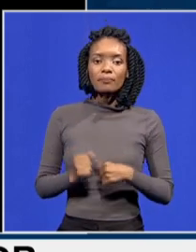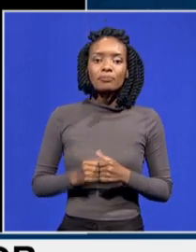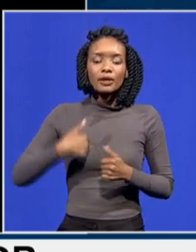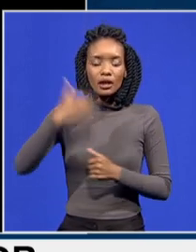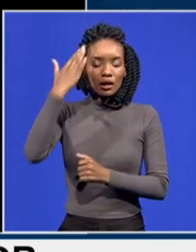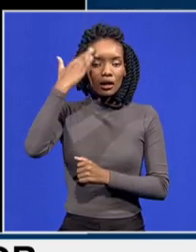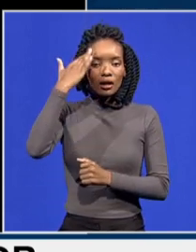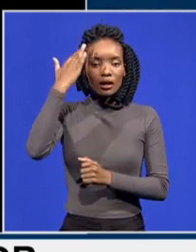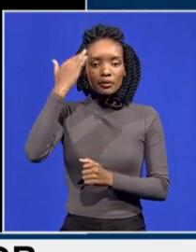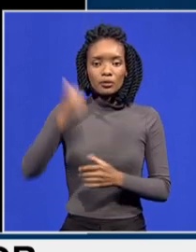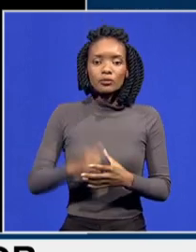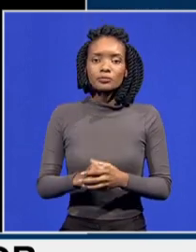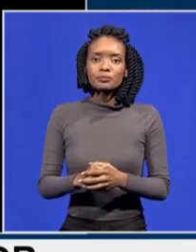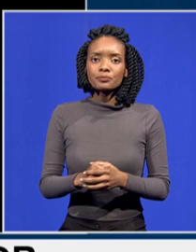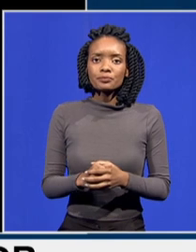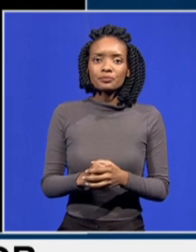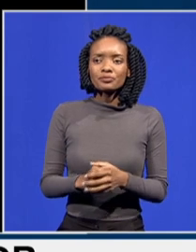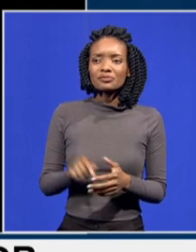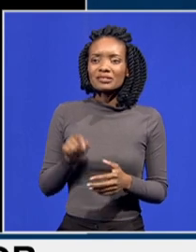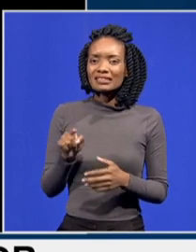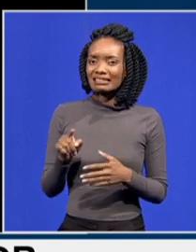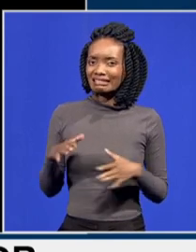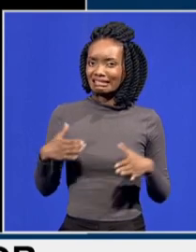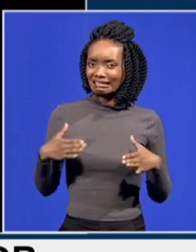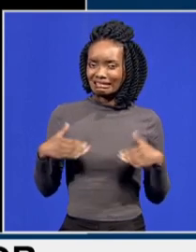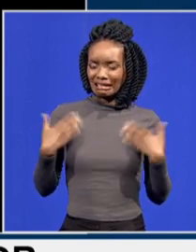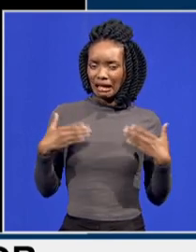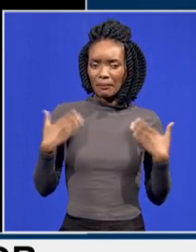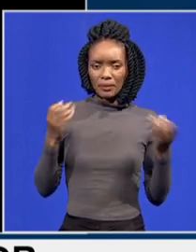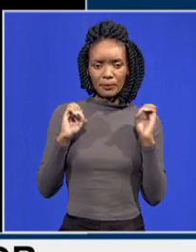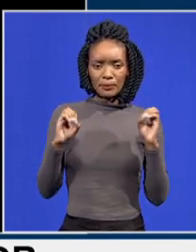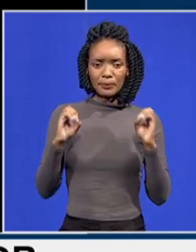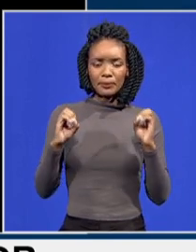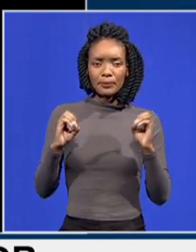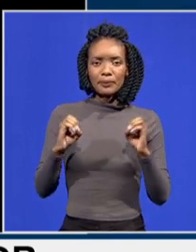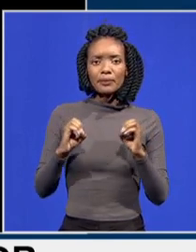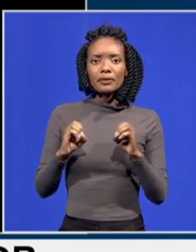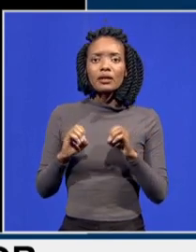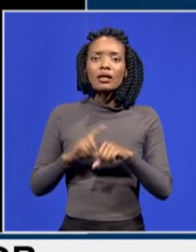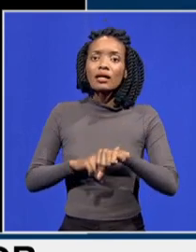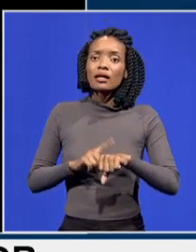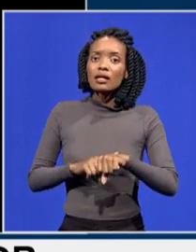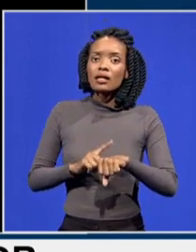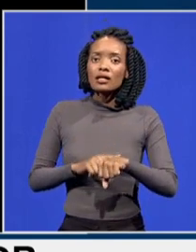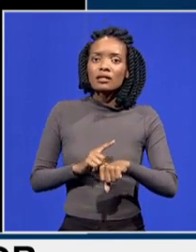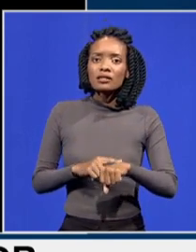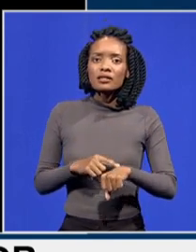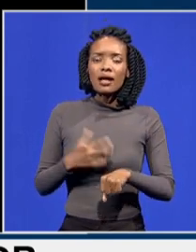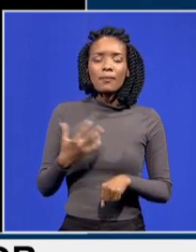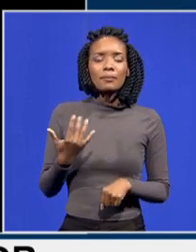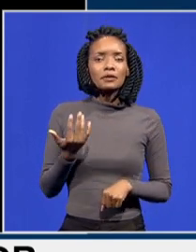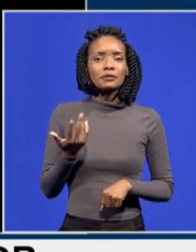the period, he was a very unhappy person. It was the introduction of